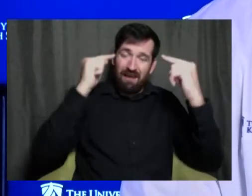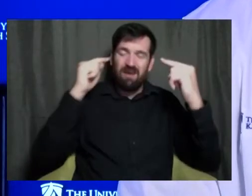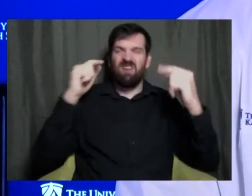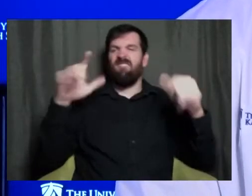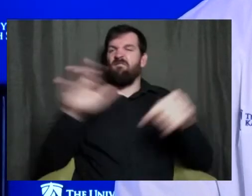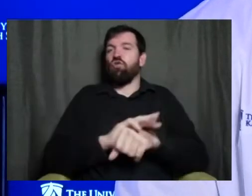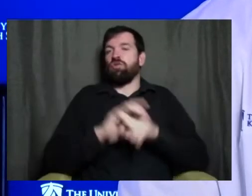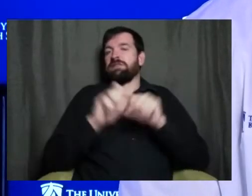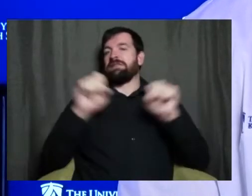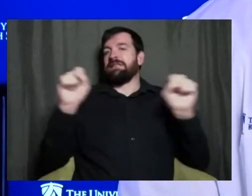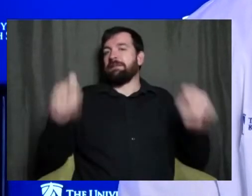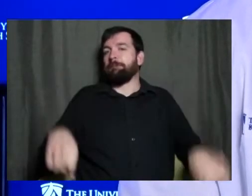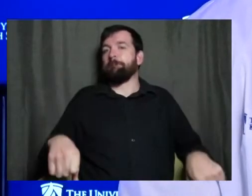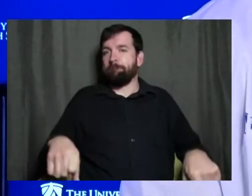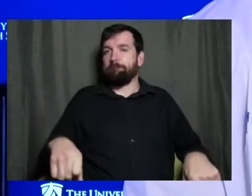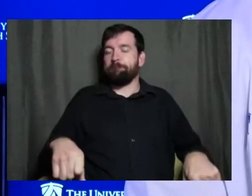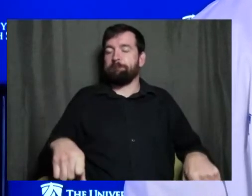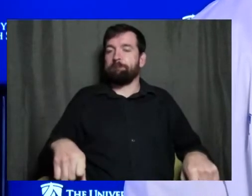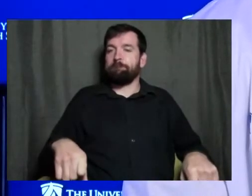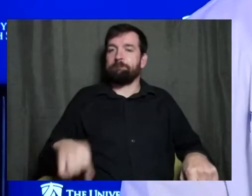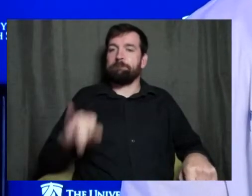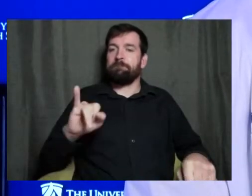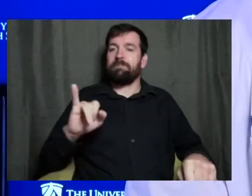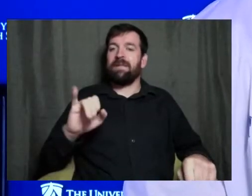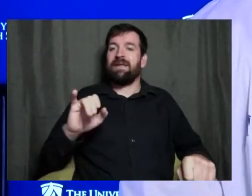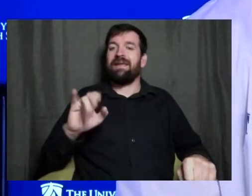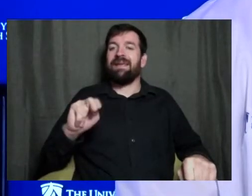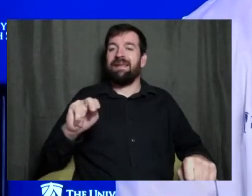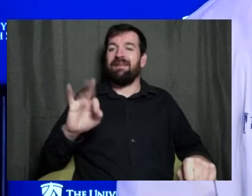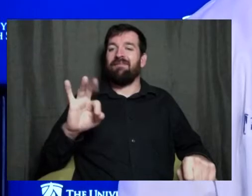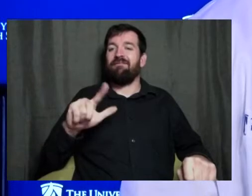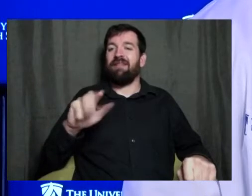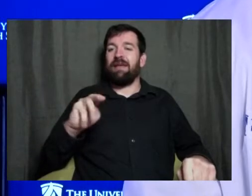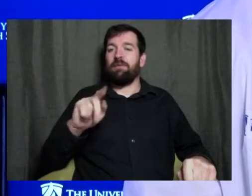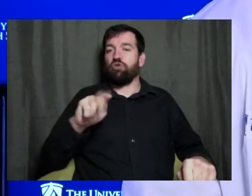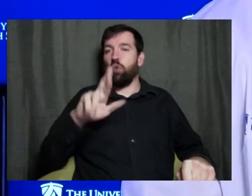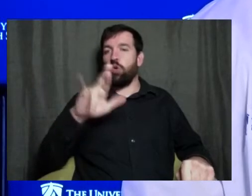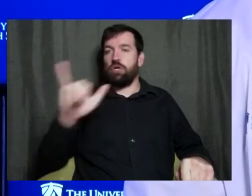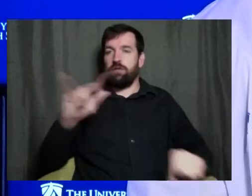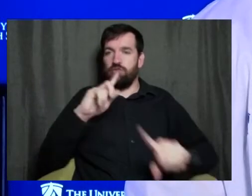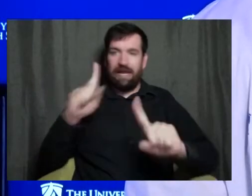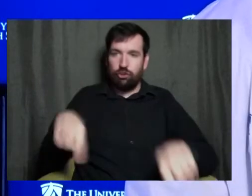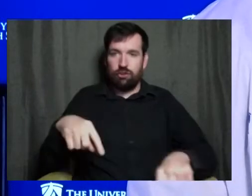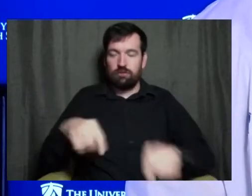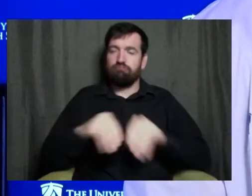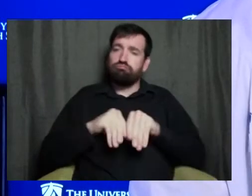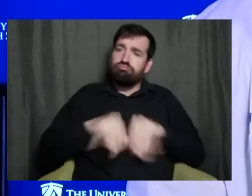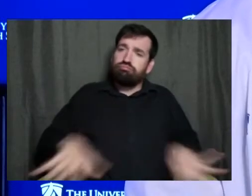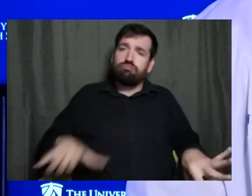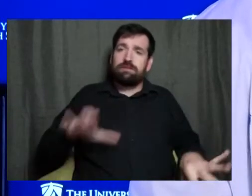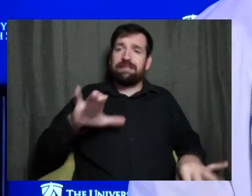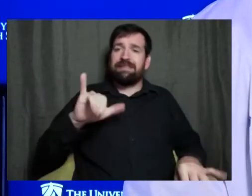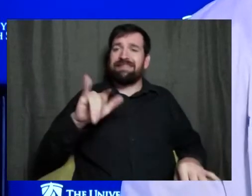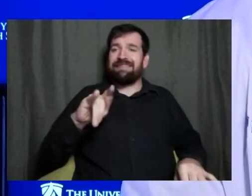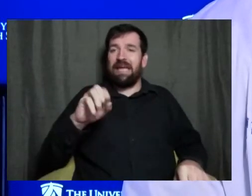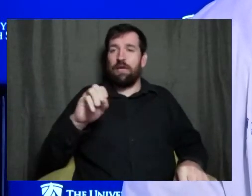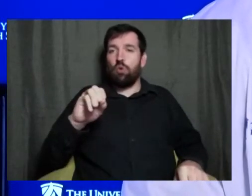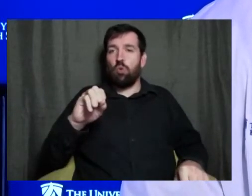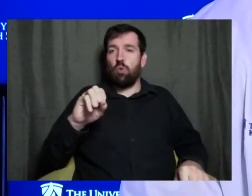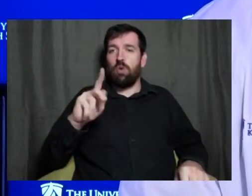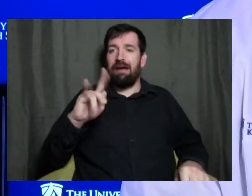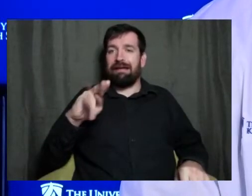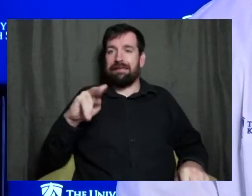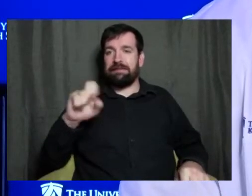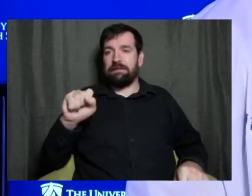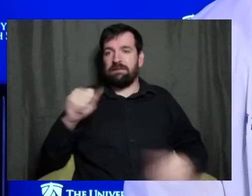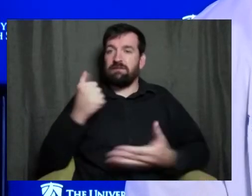just that inflammatory reaction that is going on, release of those cytokines, those chemicals to help your immune system